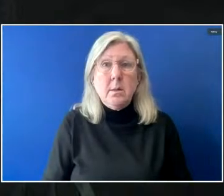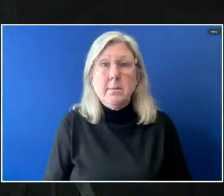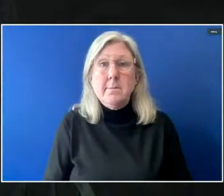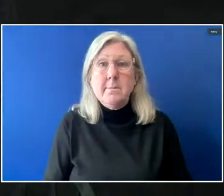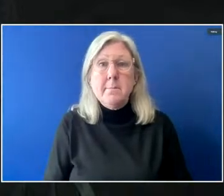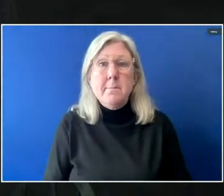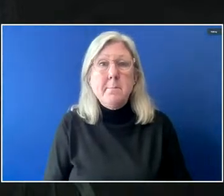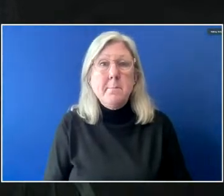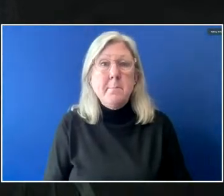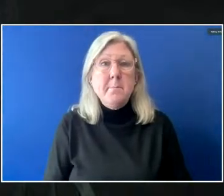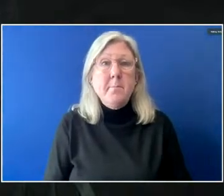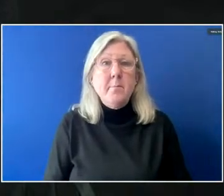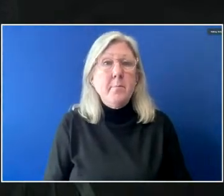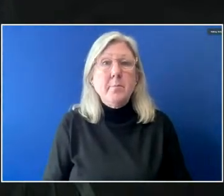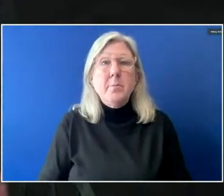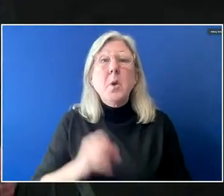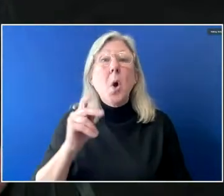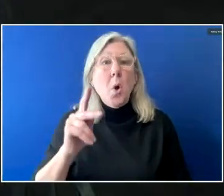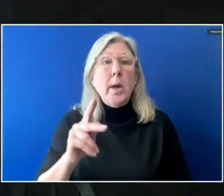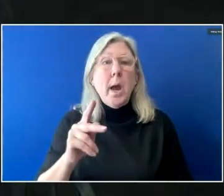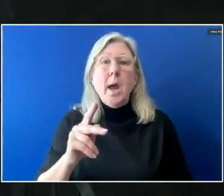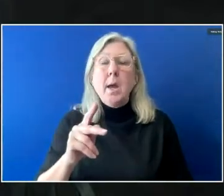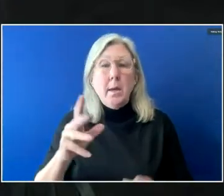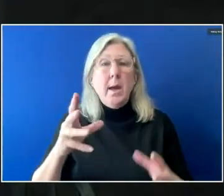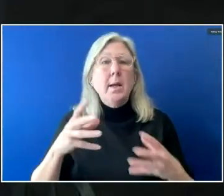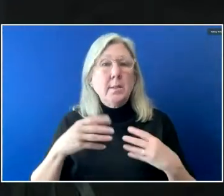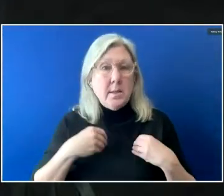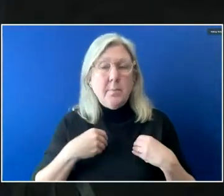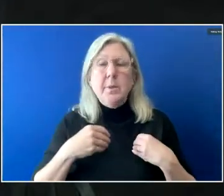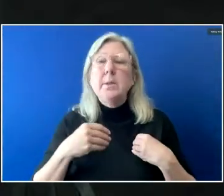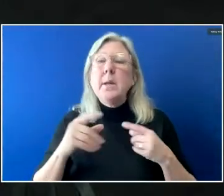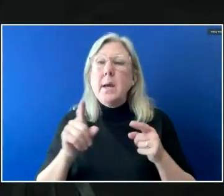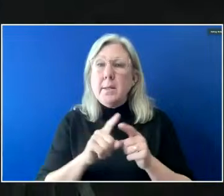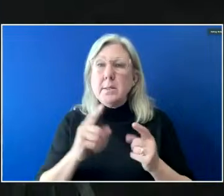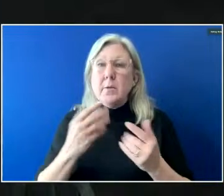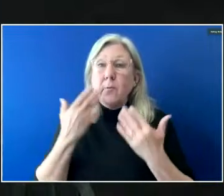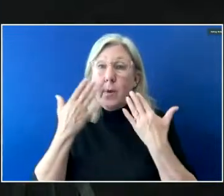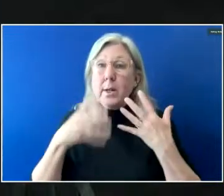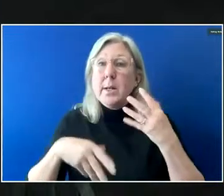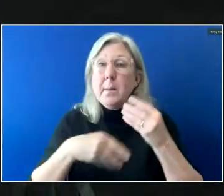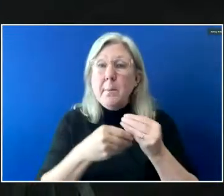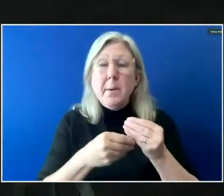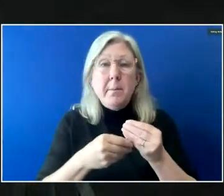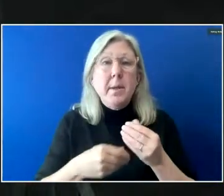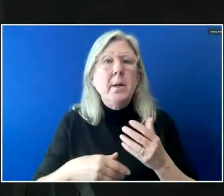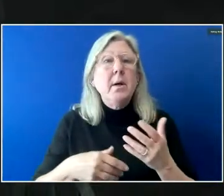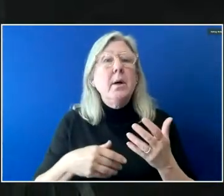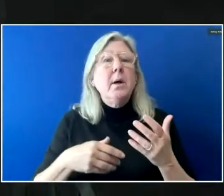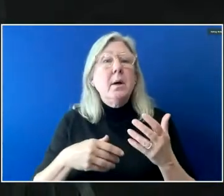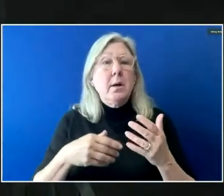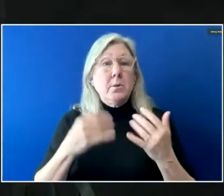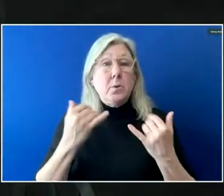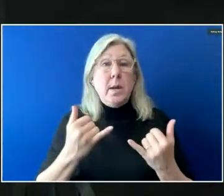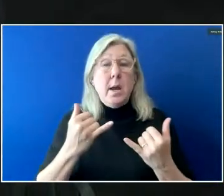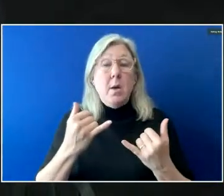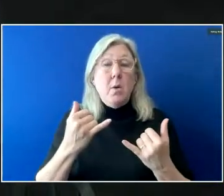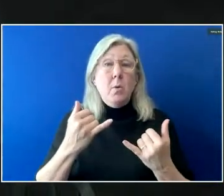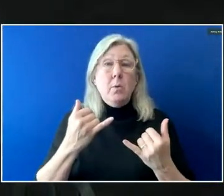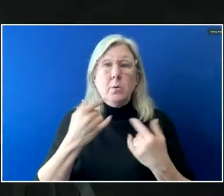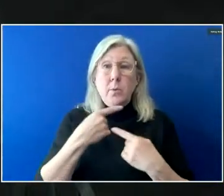AC okay so that's been accepted as a friend Amendment so the resolution is now before the